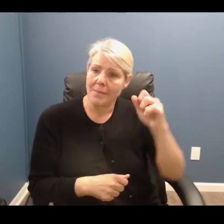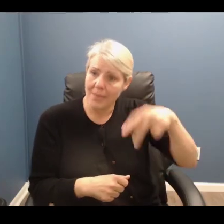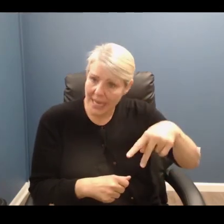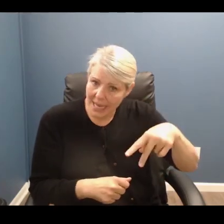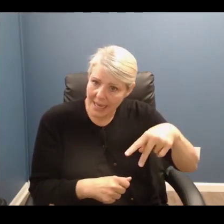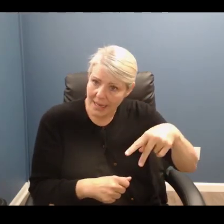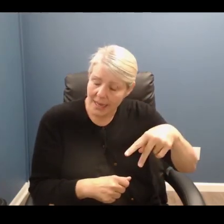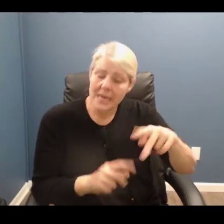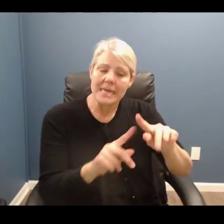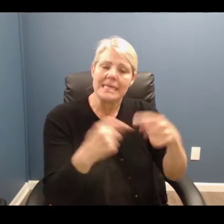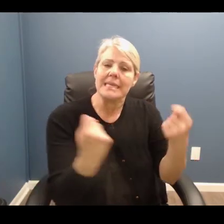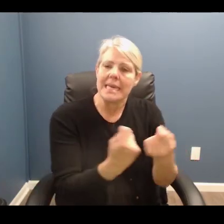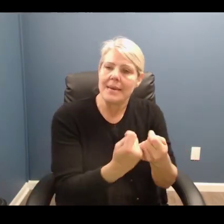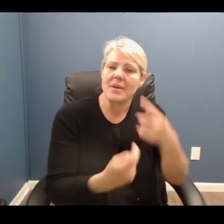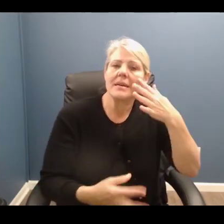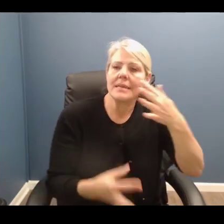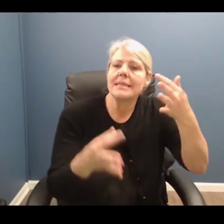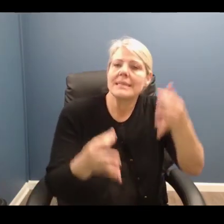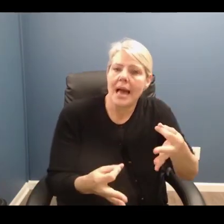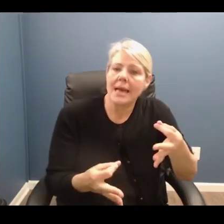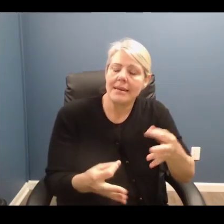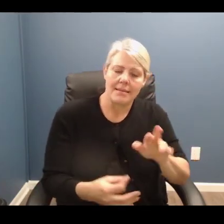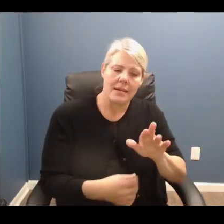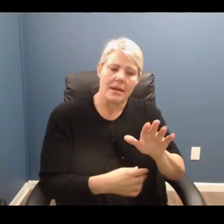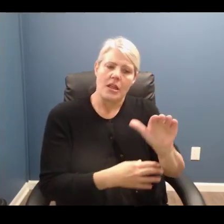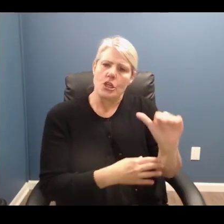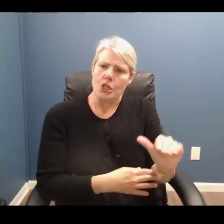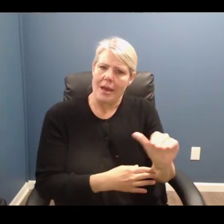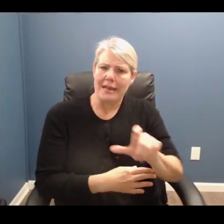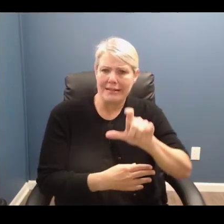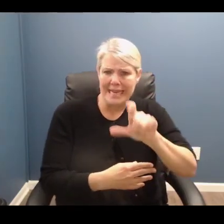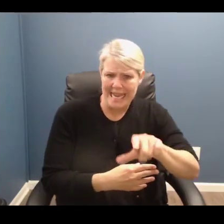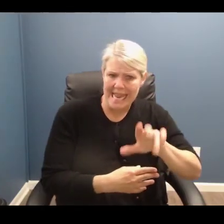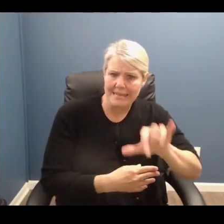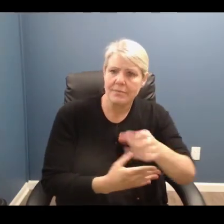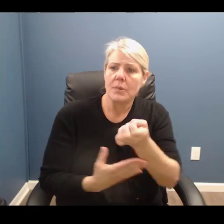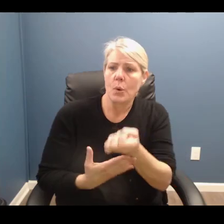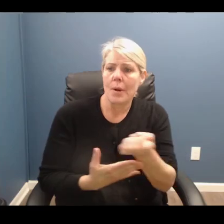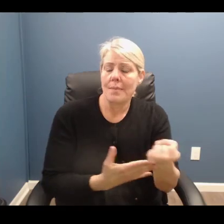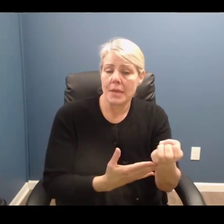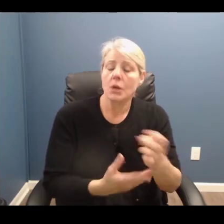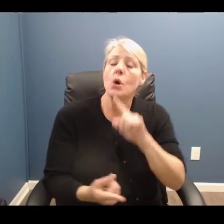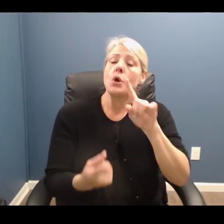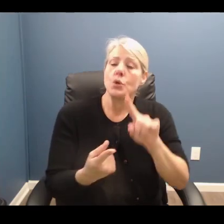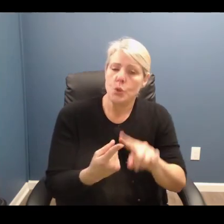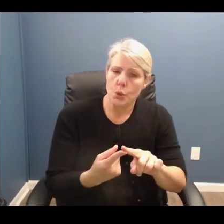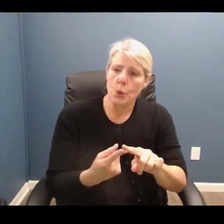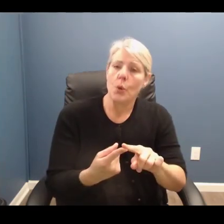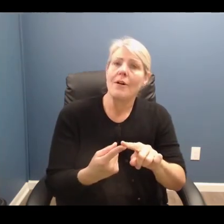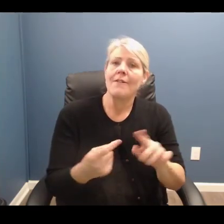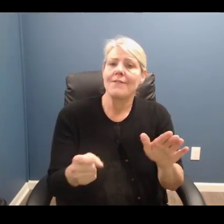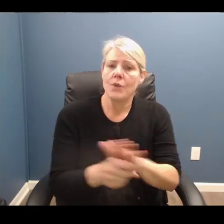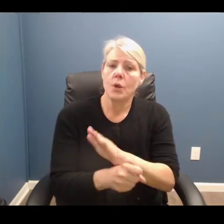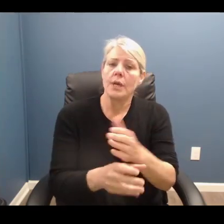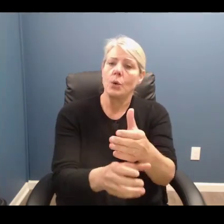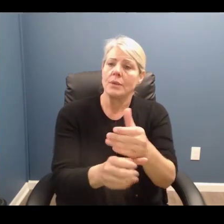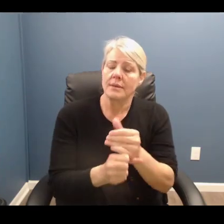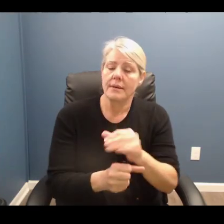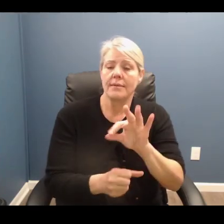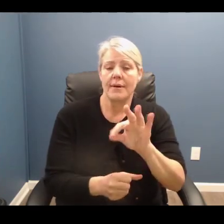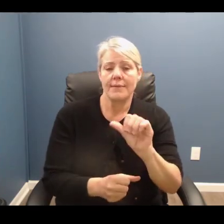program, IEP team, determines that the child needs the device in order to receive FAPE.